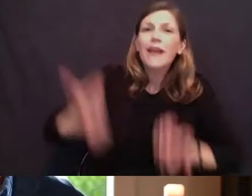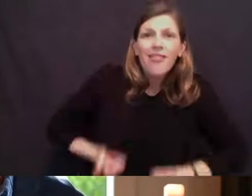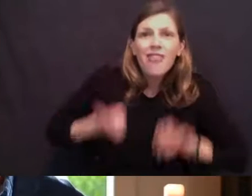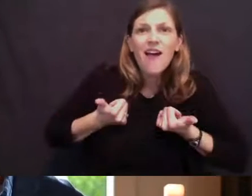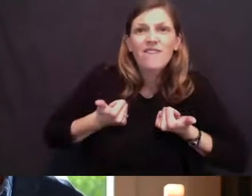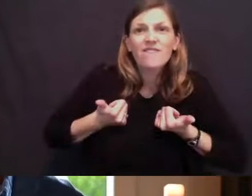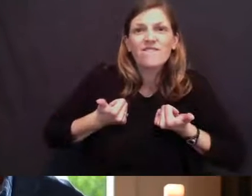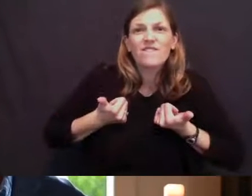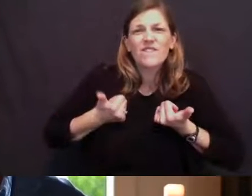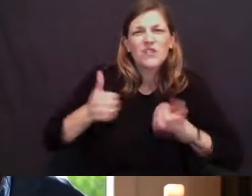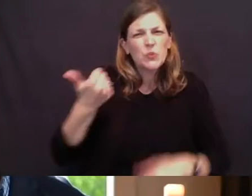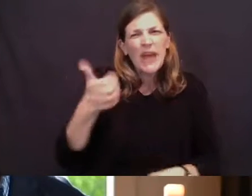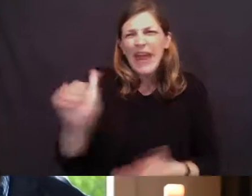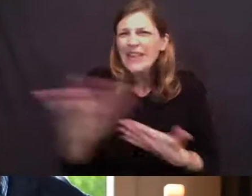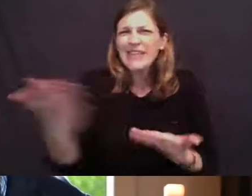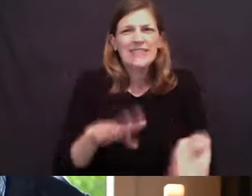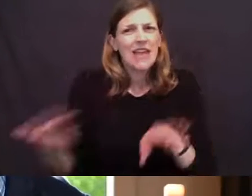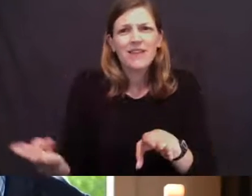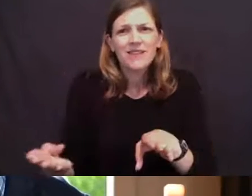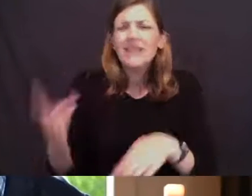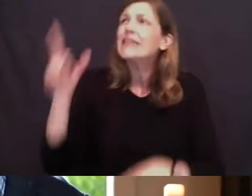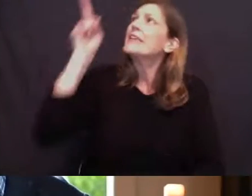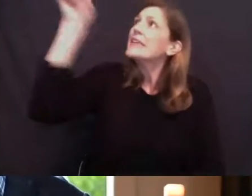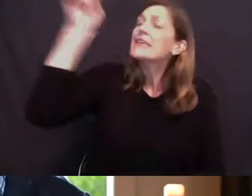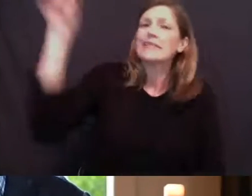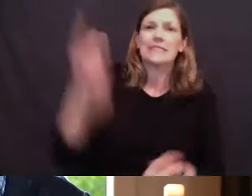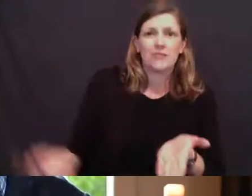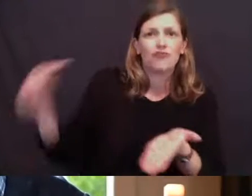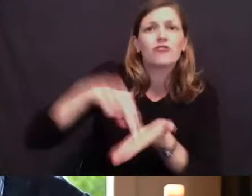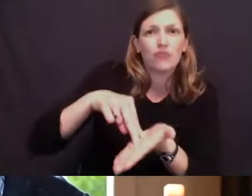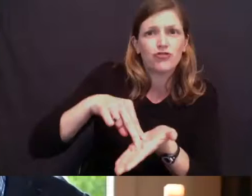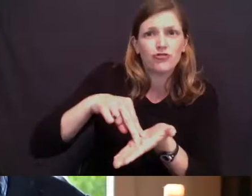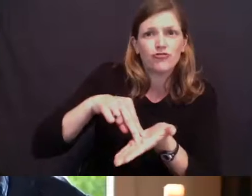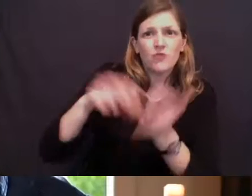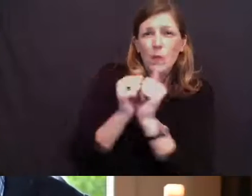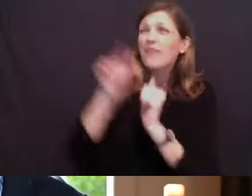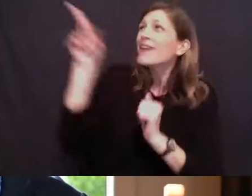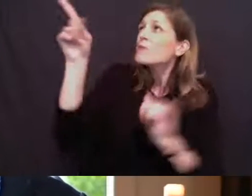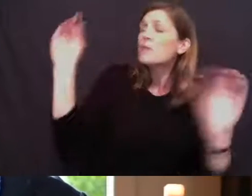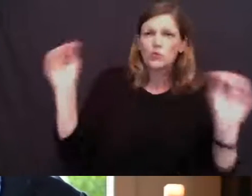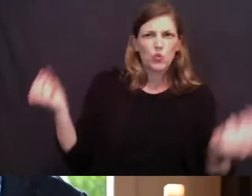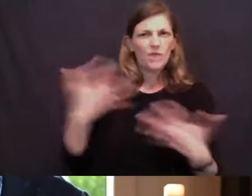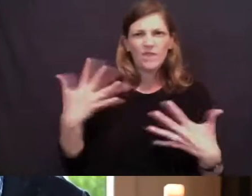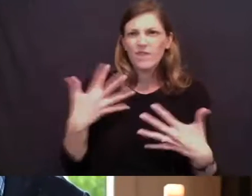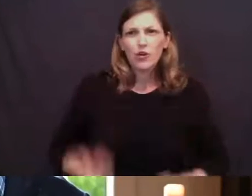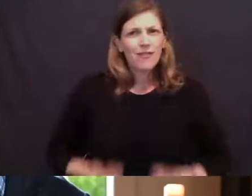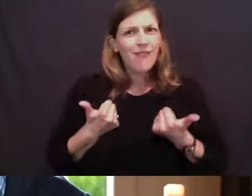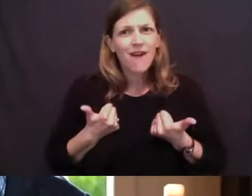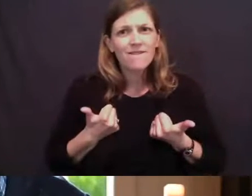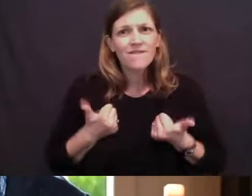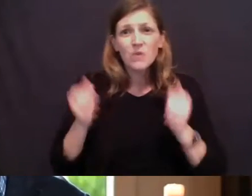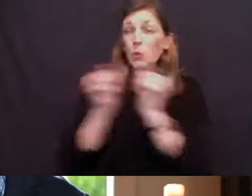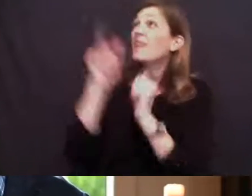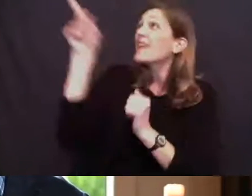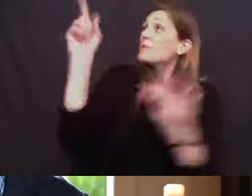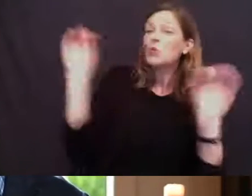dead things. He is the resurrection. With him, there is no fear in life. With him, there is no